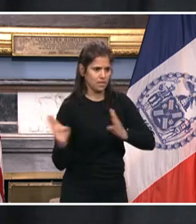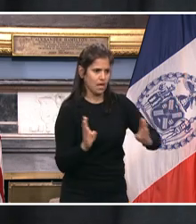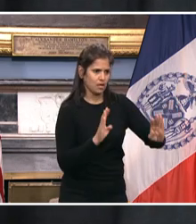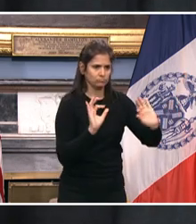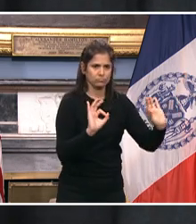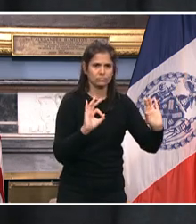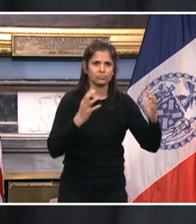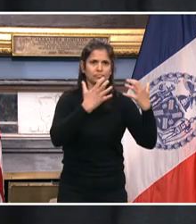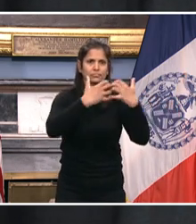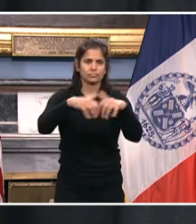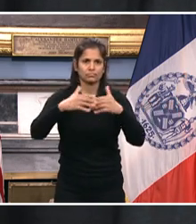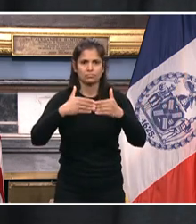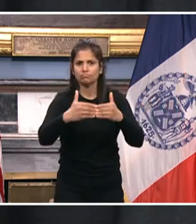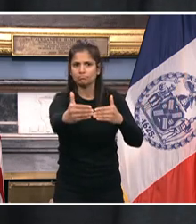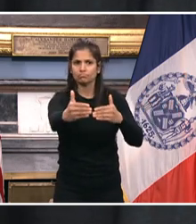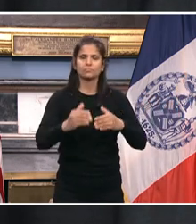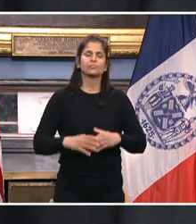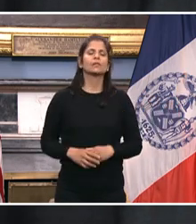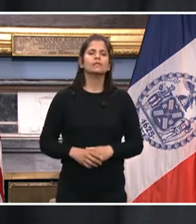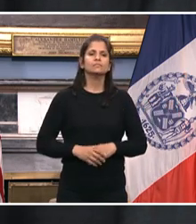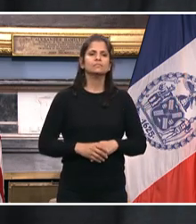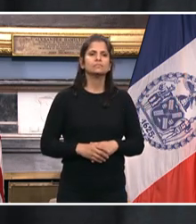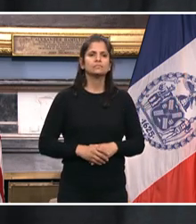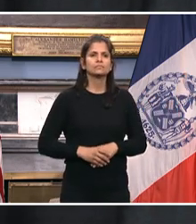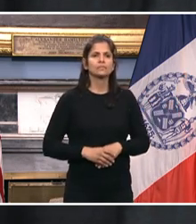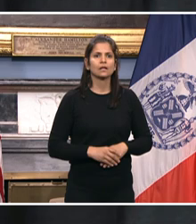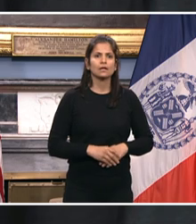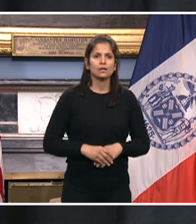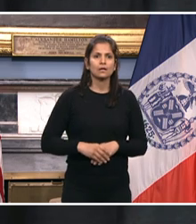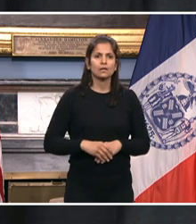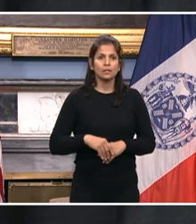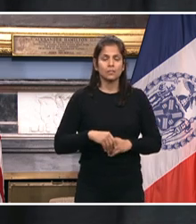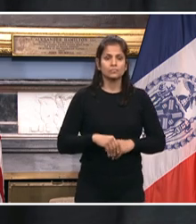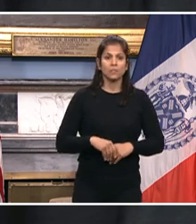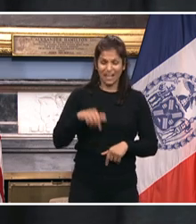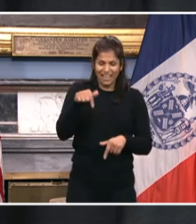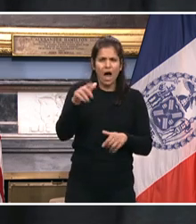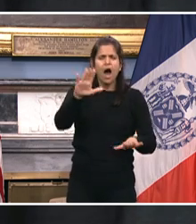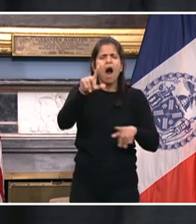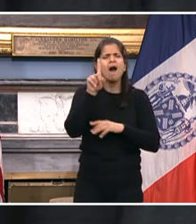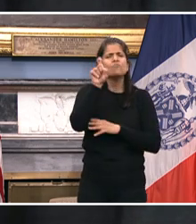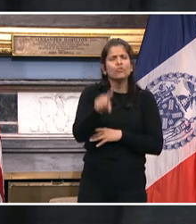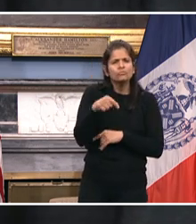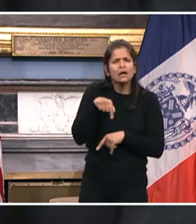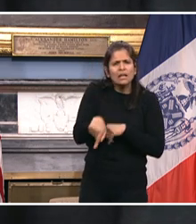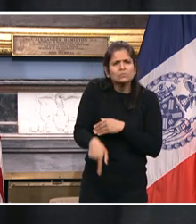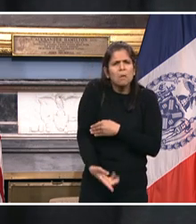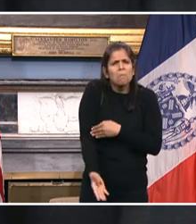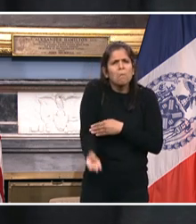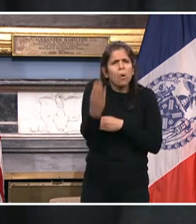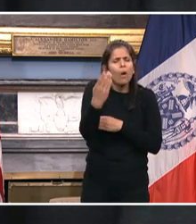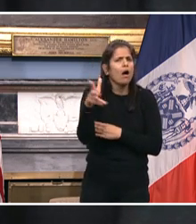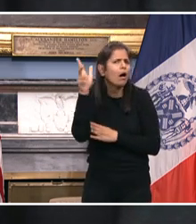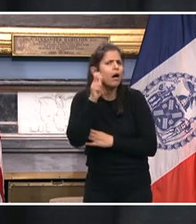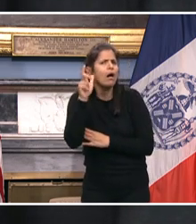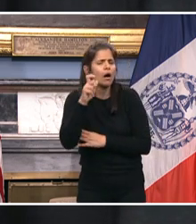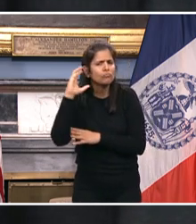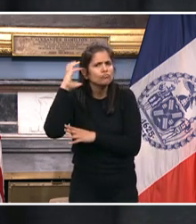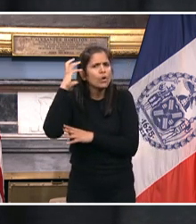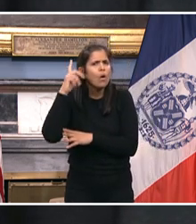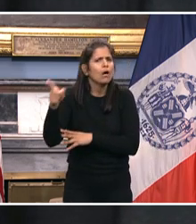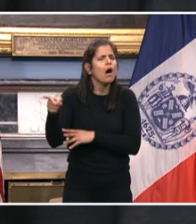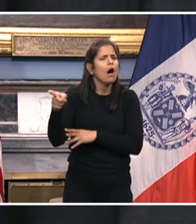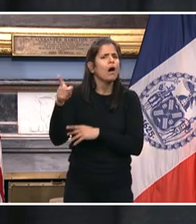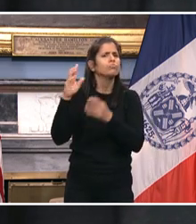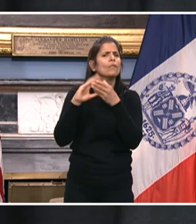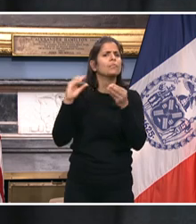Mayor, you mentioned it this morning on the radio, and I just wanted you to clarify if you could. You were asked if mid-May is the goal, I think, getting things back